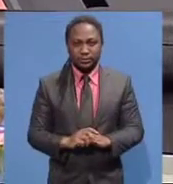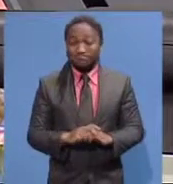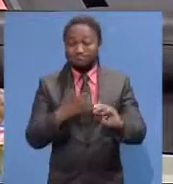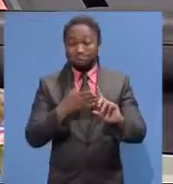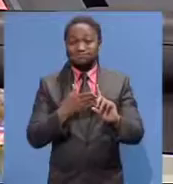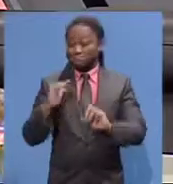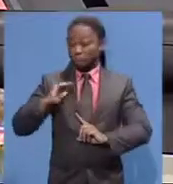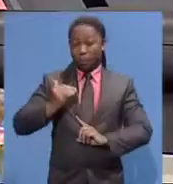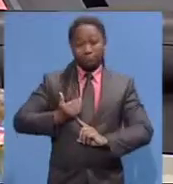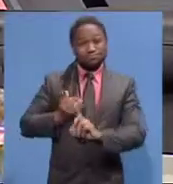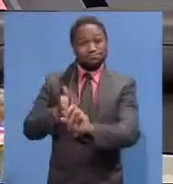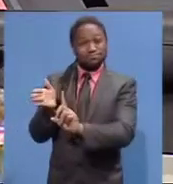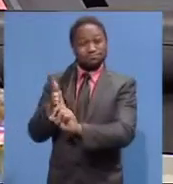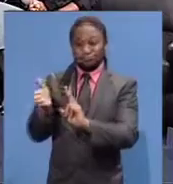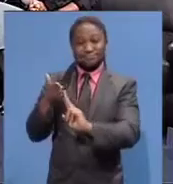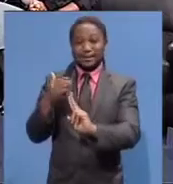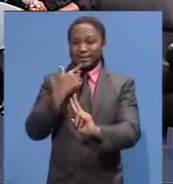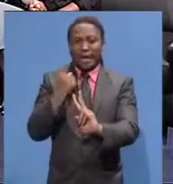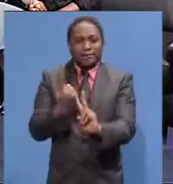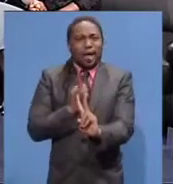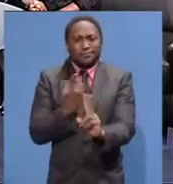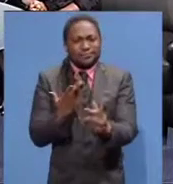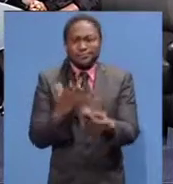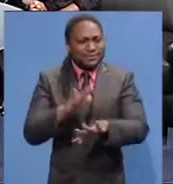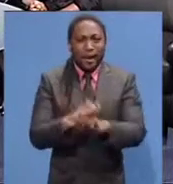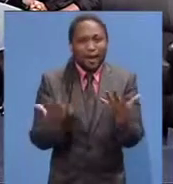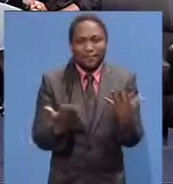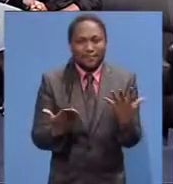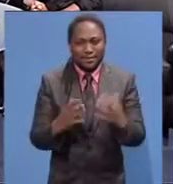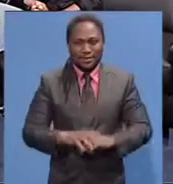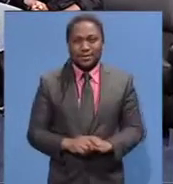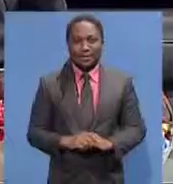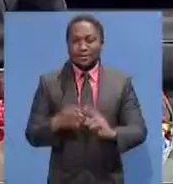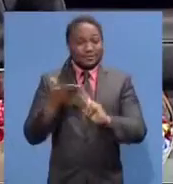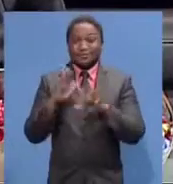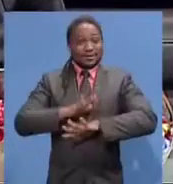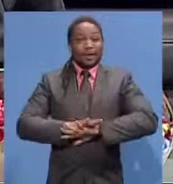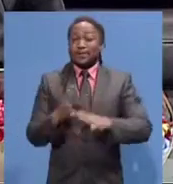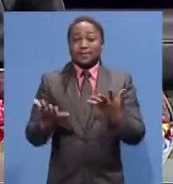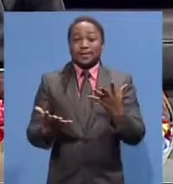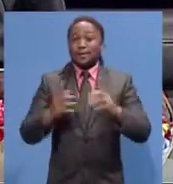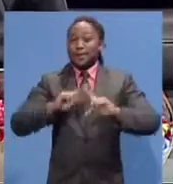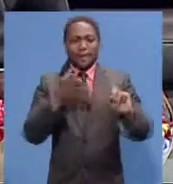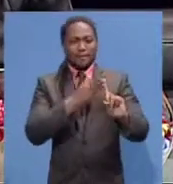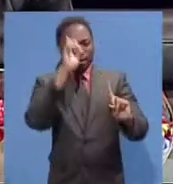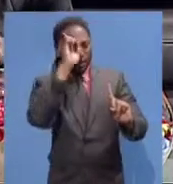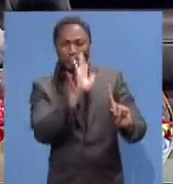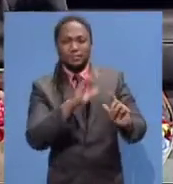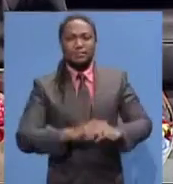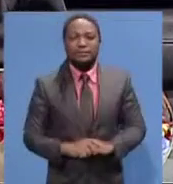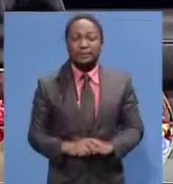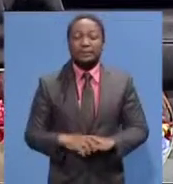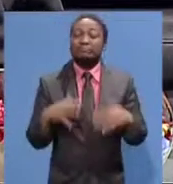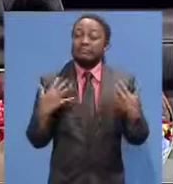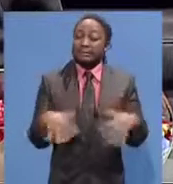that who is now saying they would have rather themselves, Sarah, have gone than utata. I mean, what's